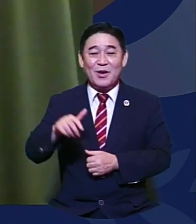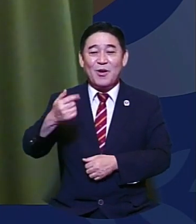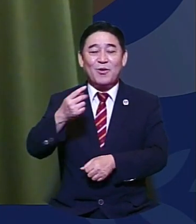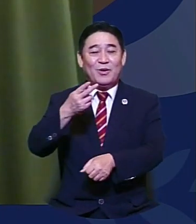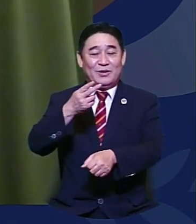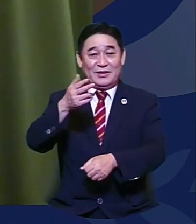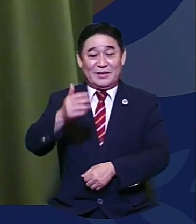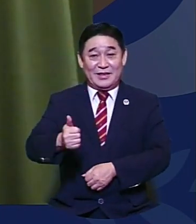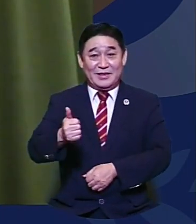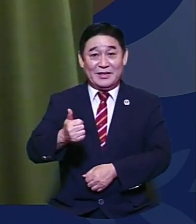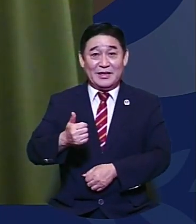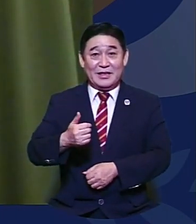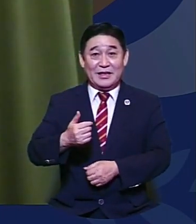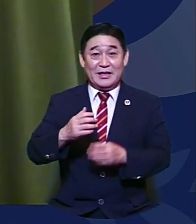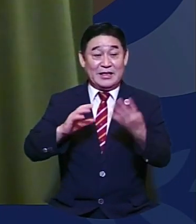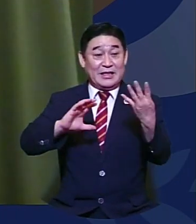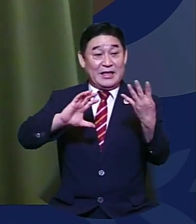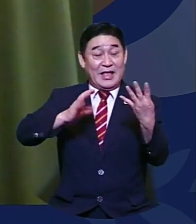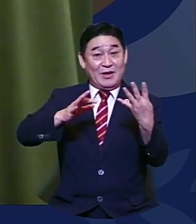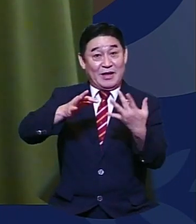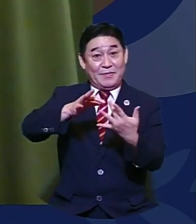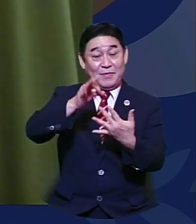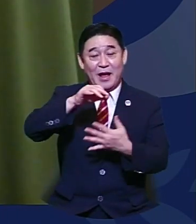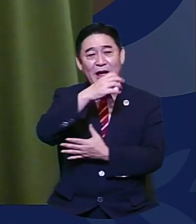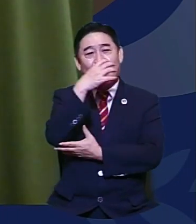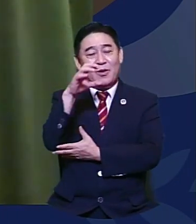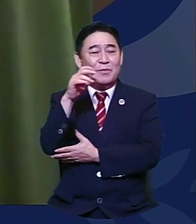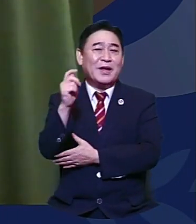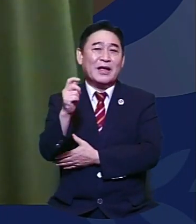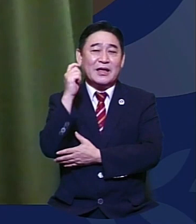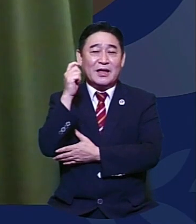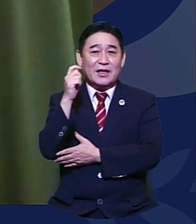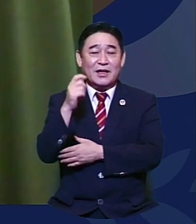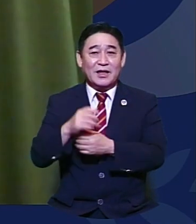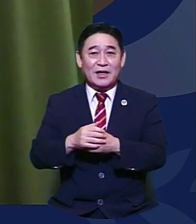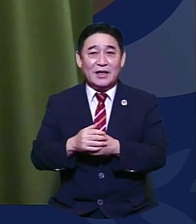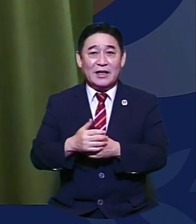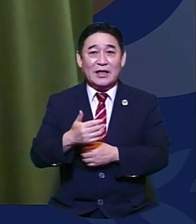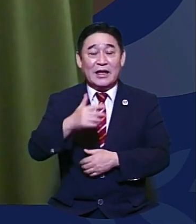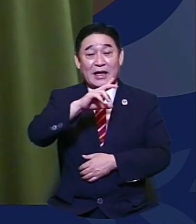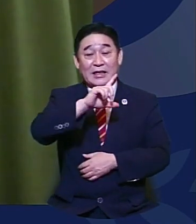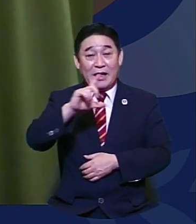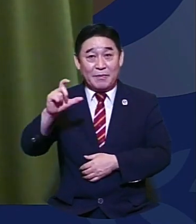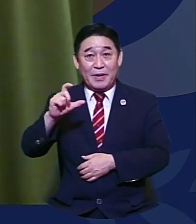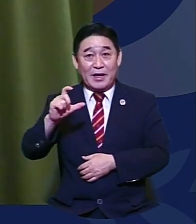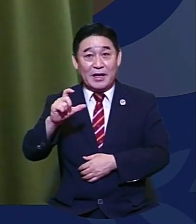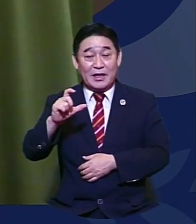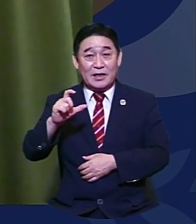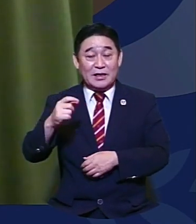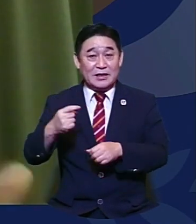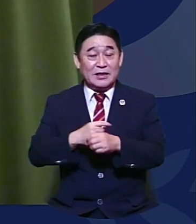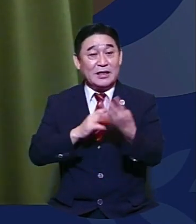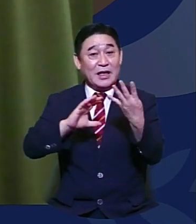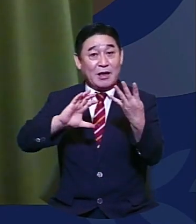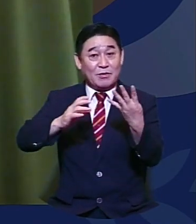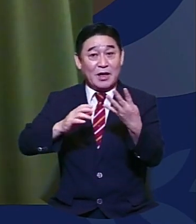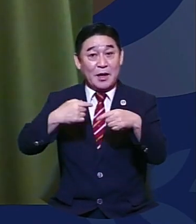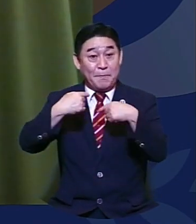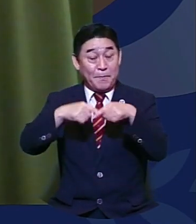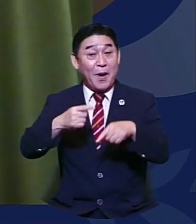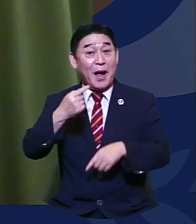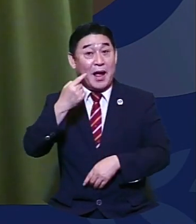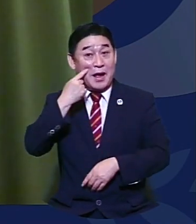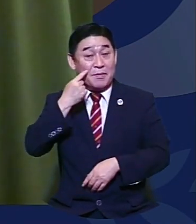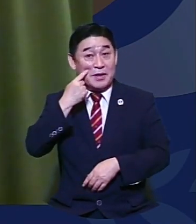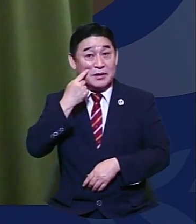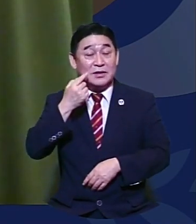4 countries. Yes, Colombia, Kenya, Serbia, and Nepal. And we did that because we wanted to treat the 4 as